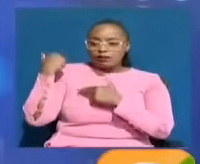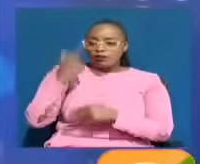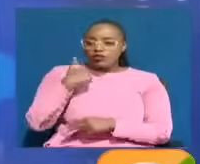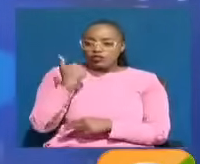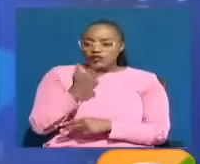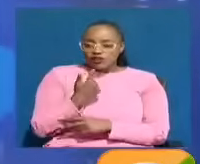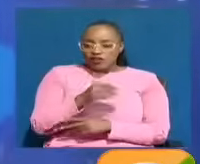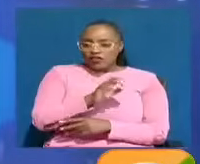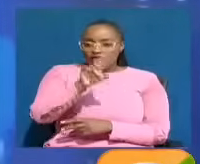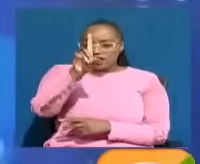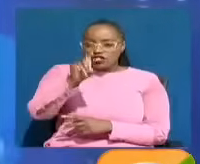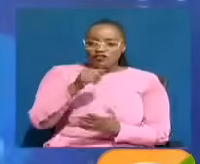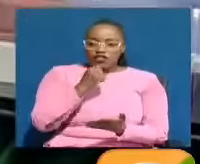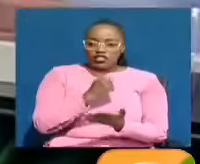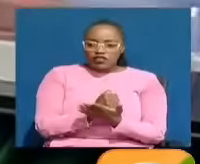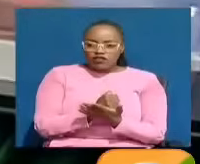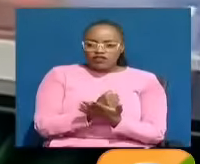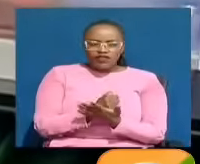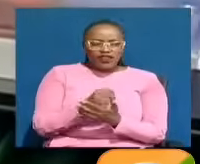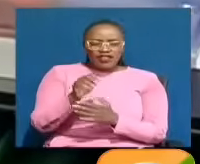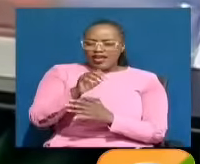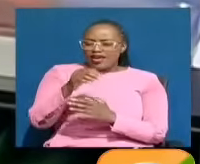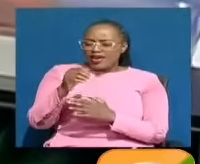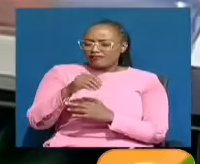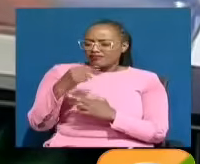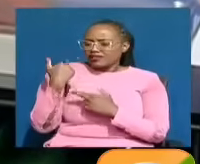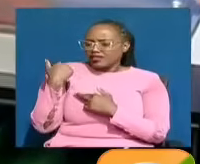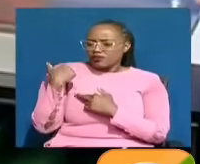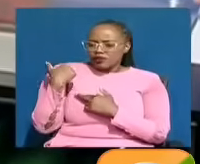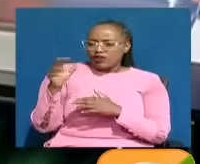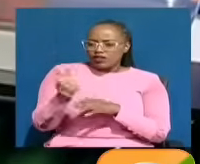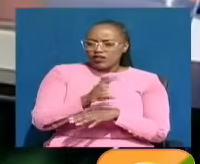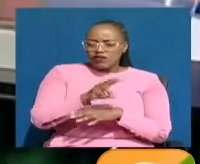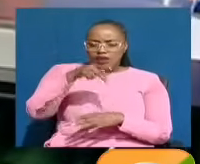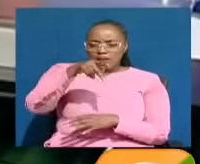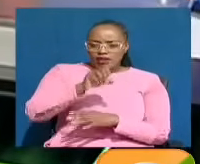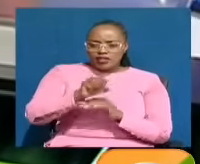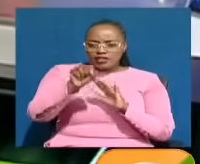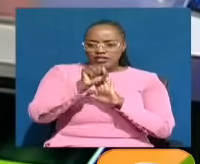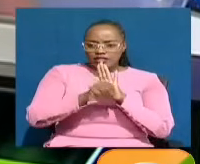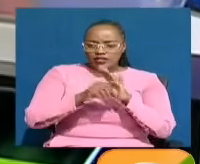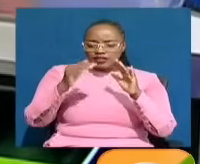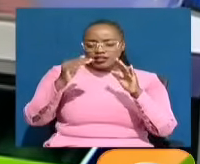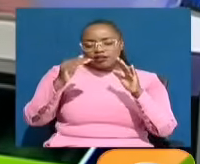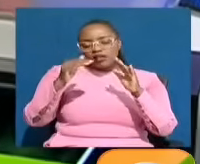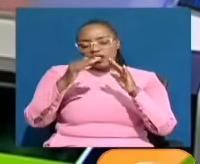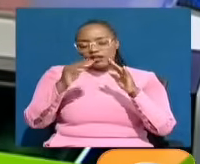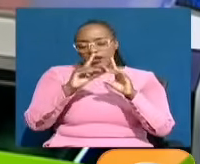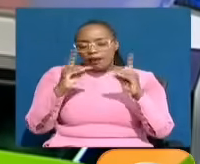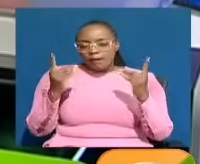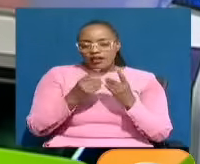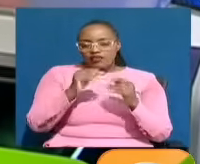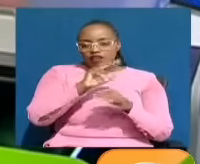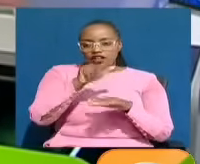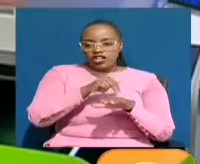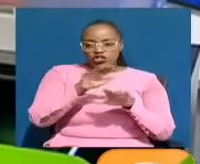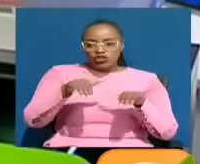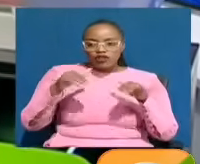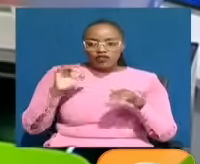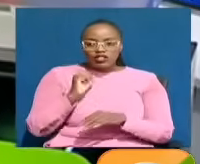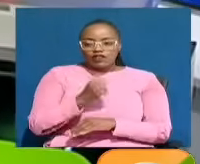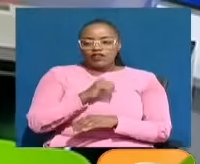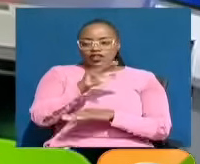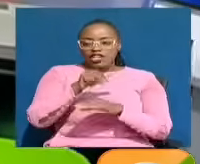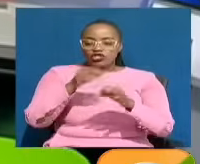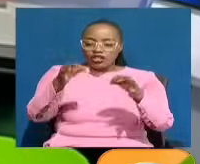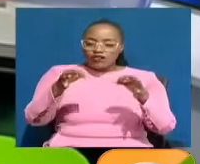the executive office of the president. So what's the responsibility as overseeing? The PS, State Department of Parliamentary Affairs, National Assembly, Senate, and the National Treasury.